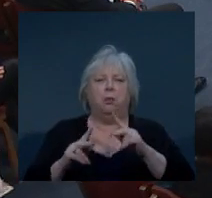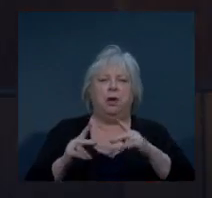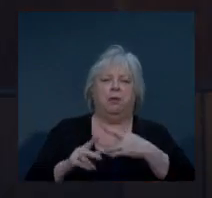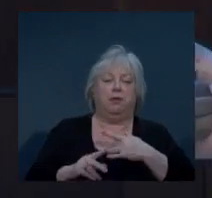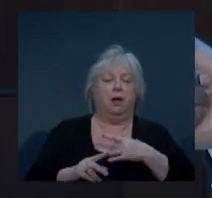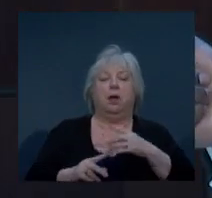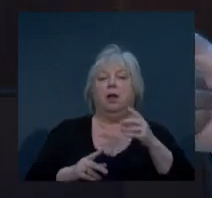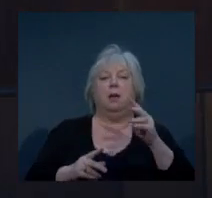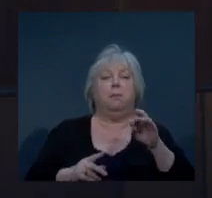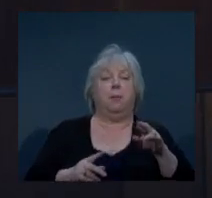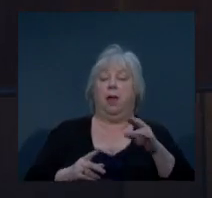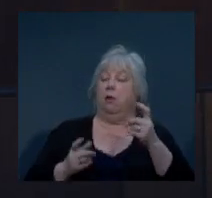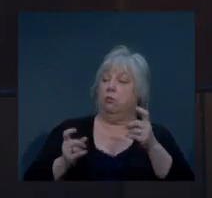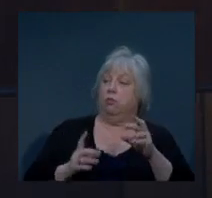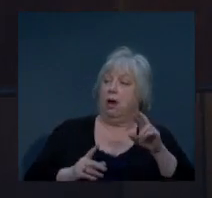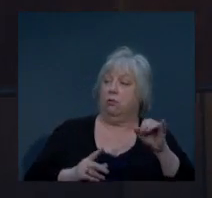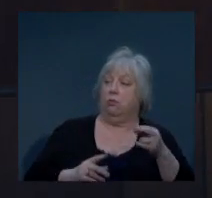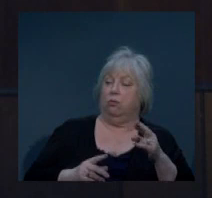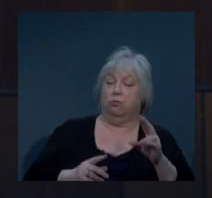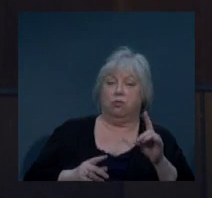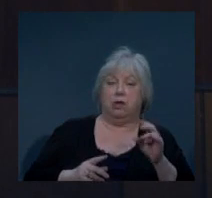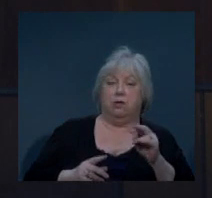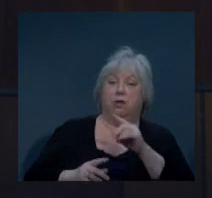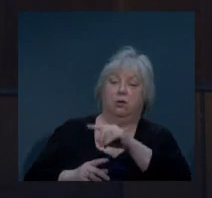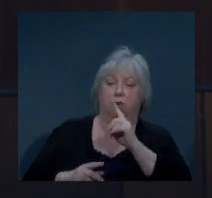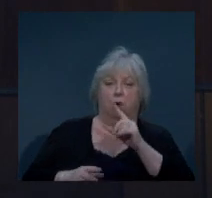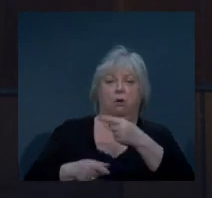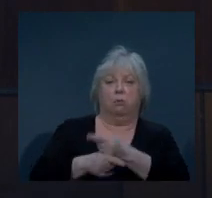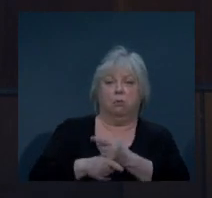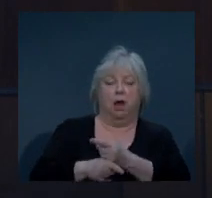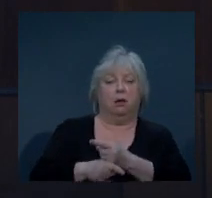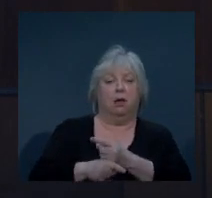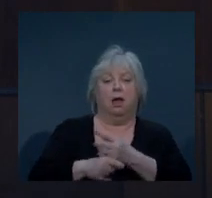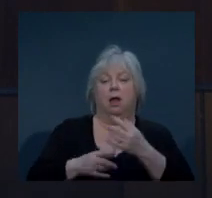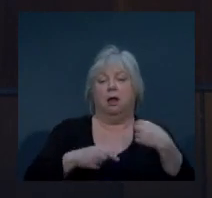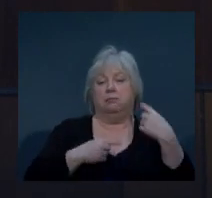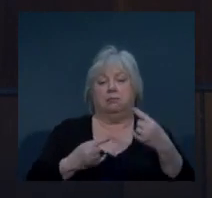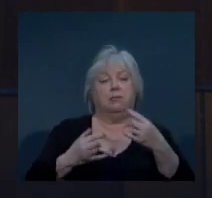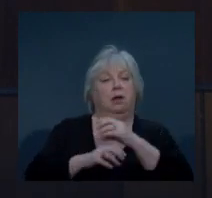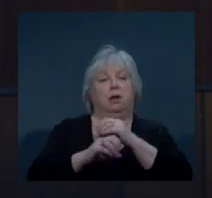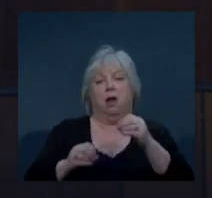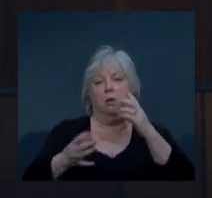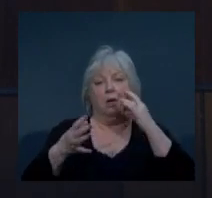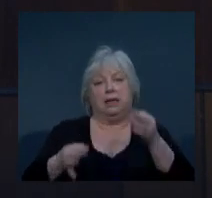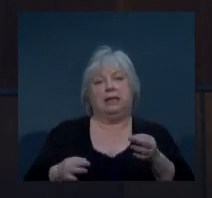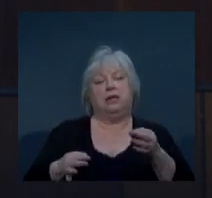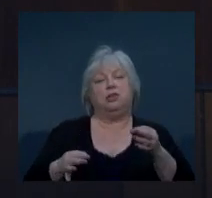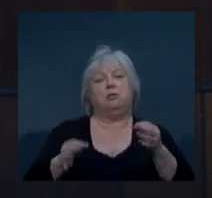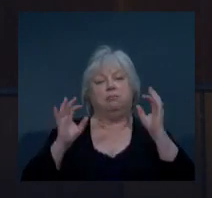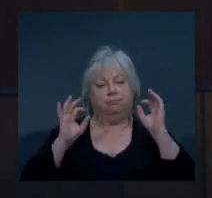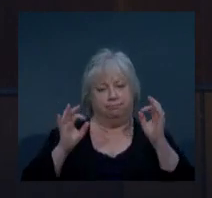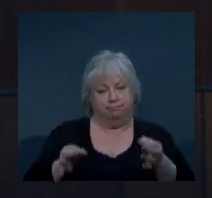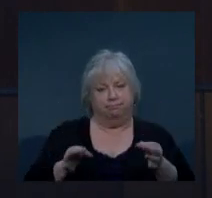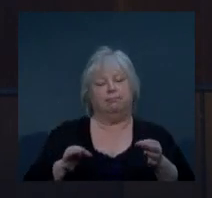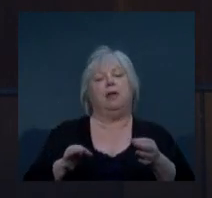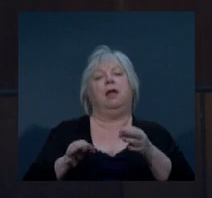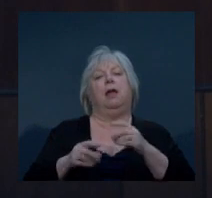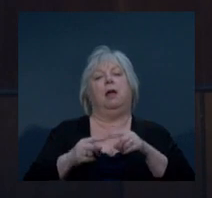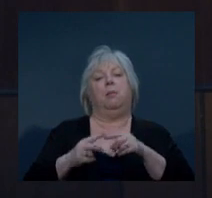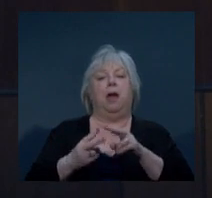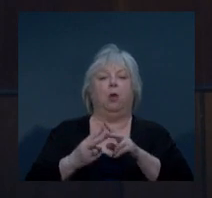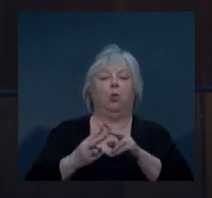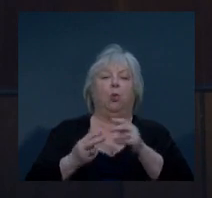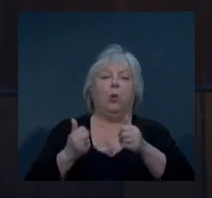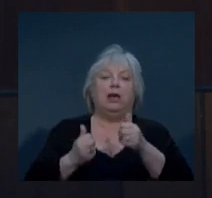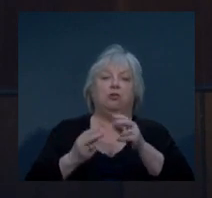Director Richardson, if you may, you are correct. There has not been any decision made on which of the two